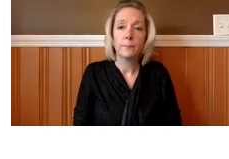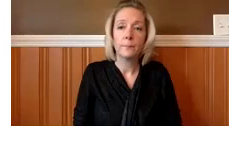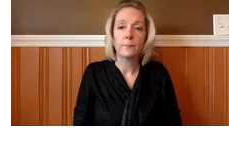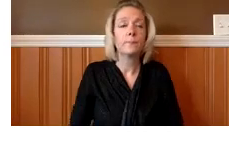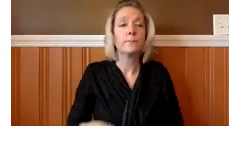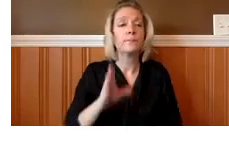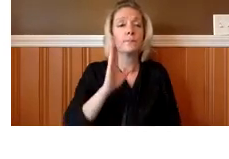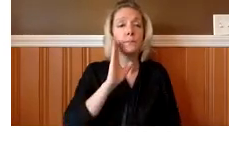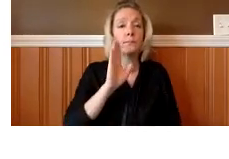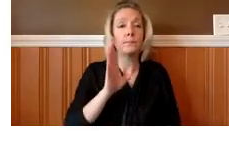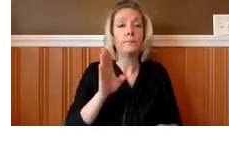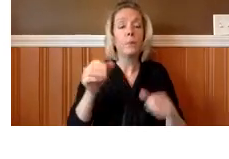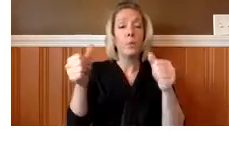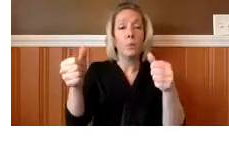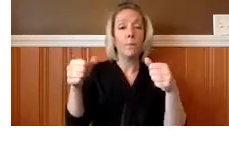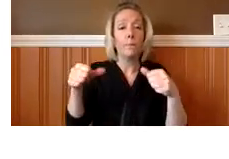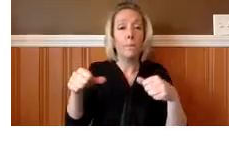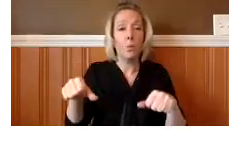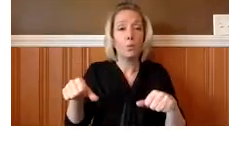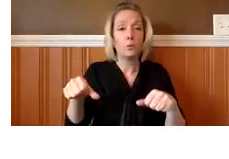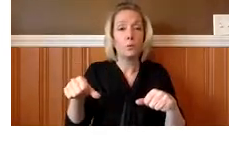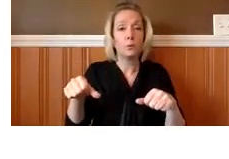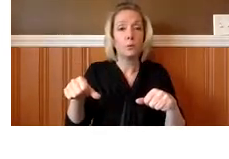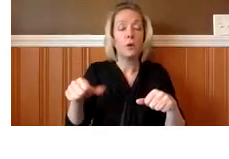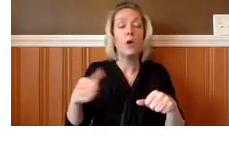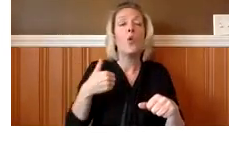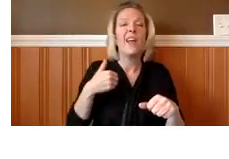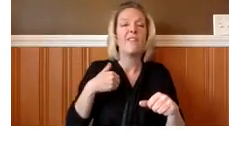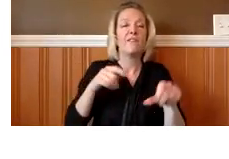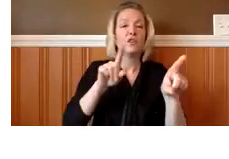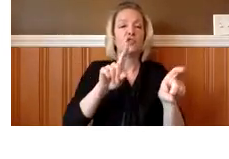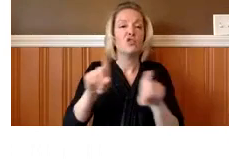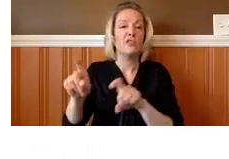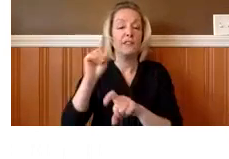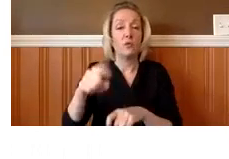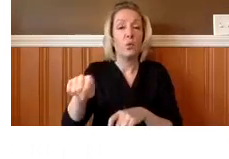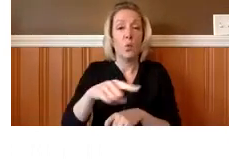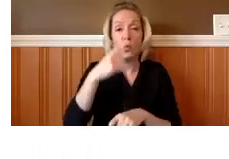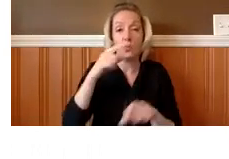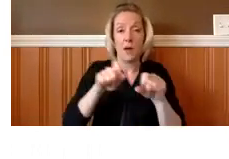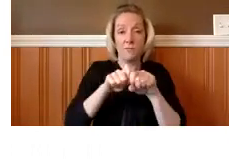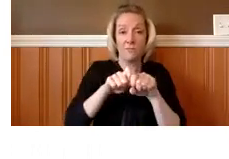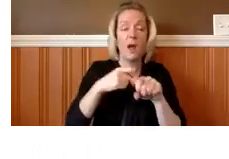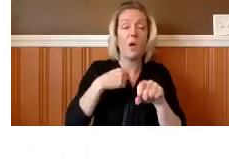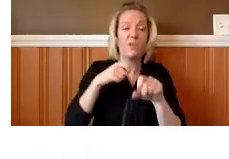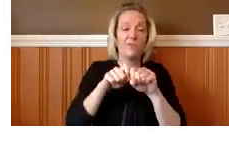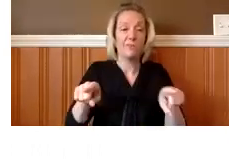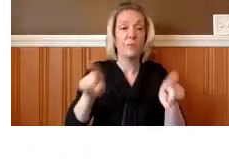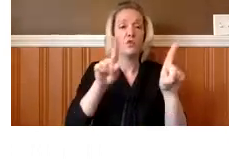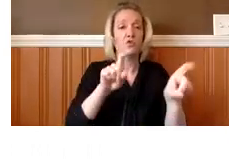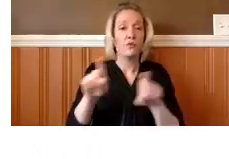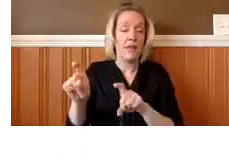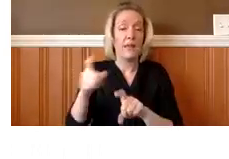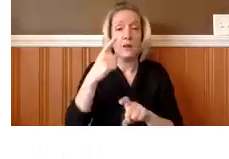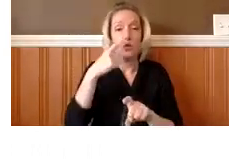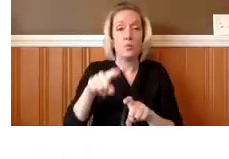post the, we have a survey for you all. If everybody could complete a survey for us before